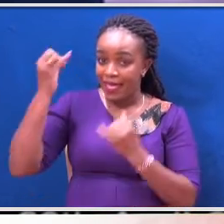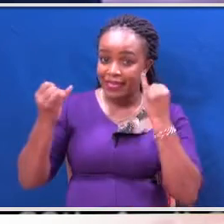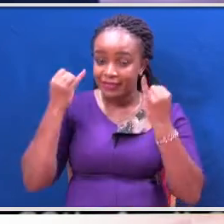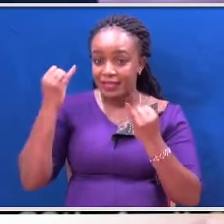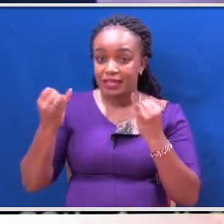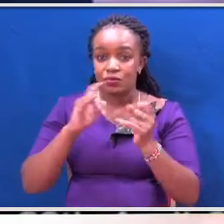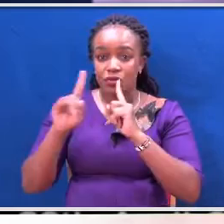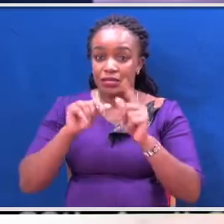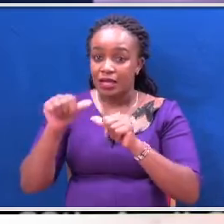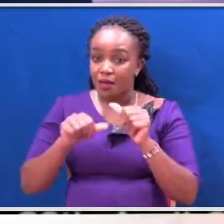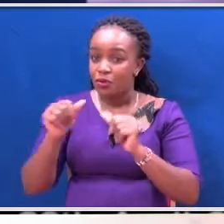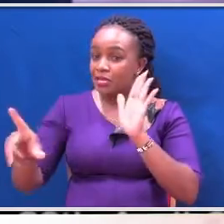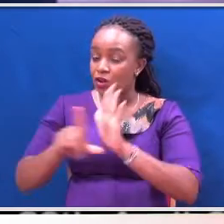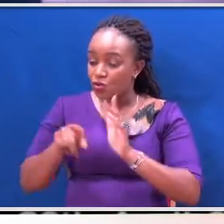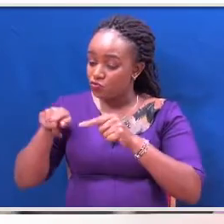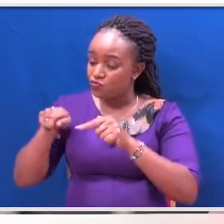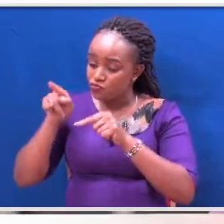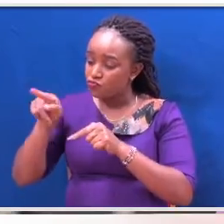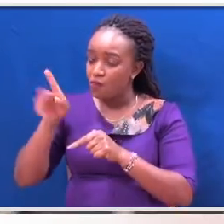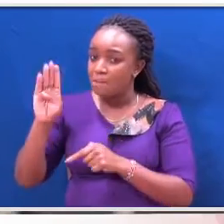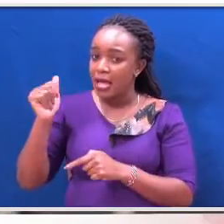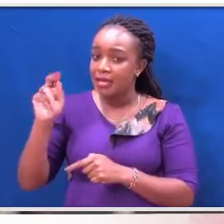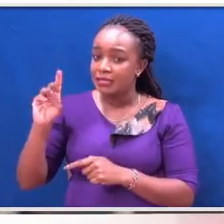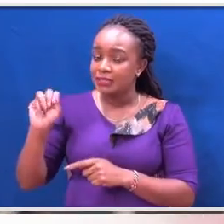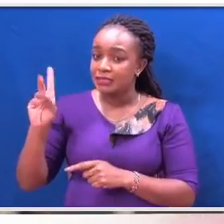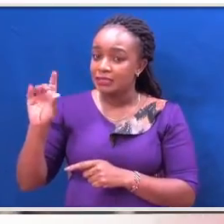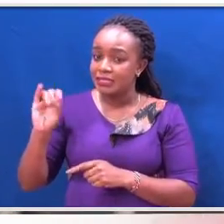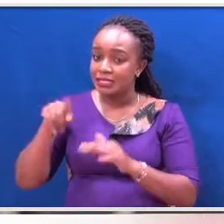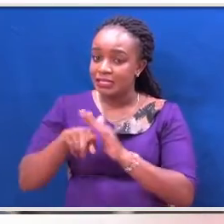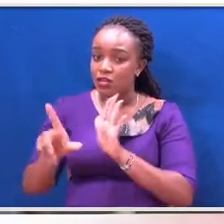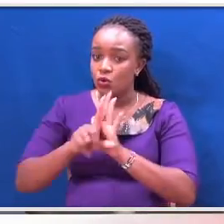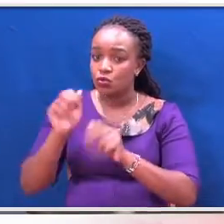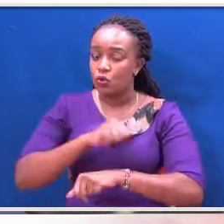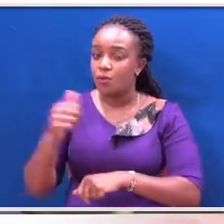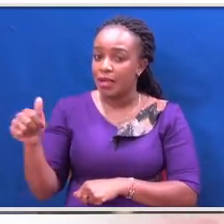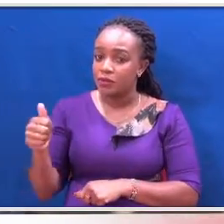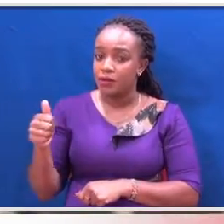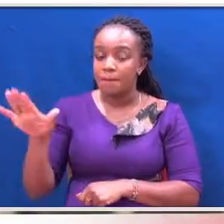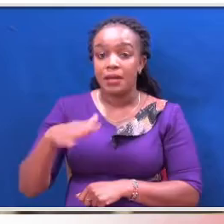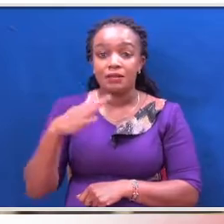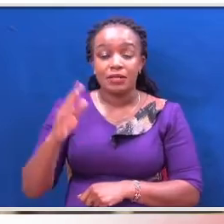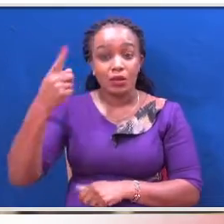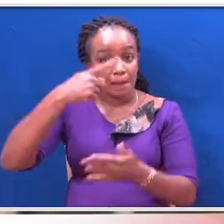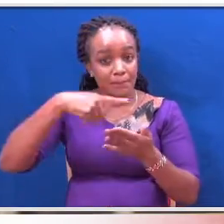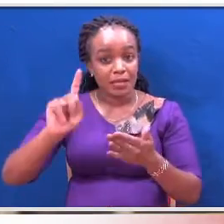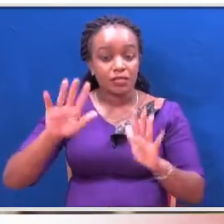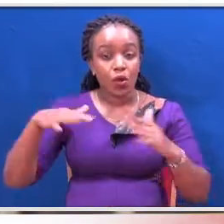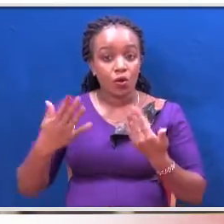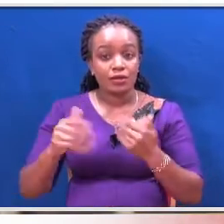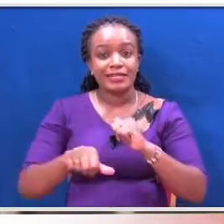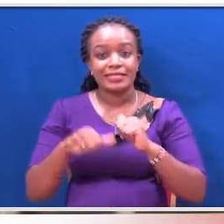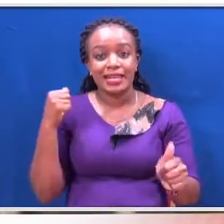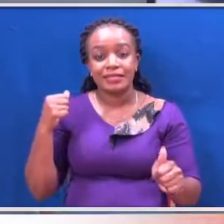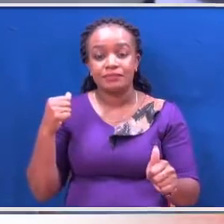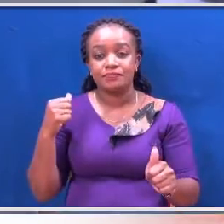Buddy, you've not stepped in law school, so just allow me. Parliament will either pass or reject. Is it in vain?